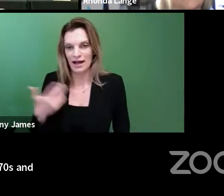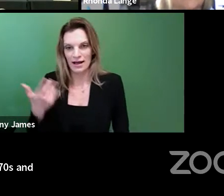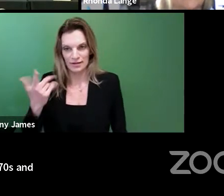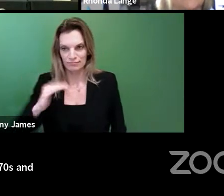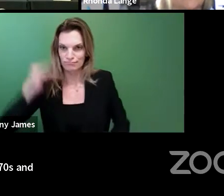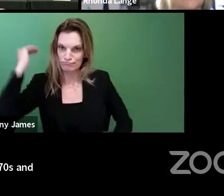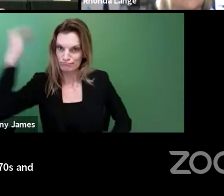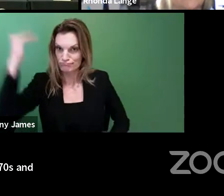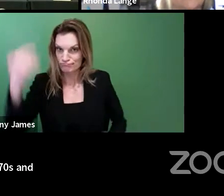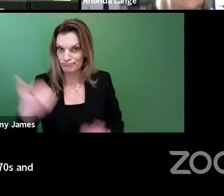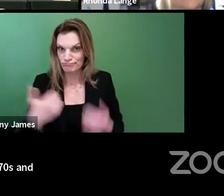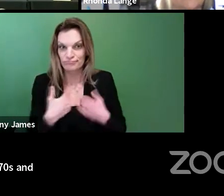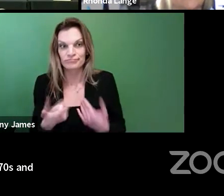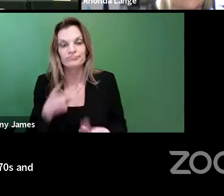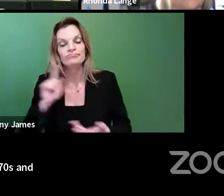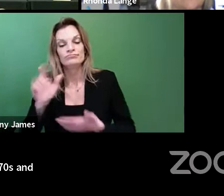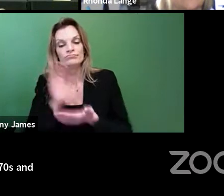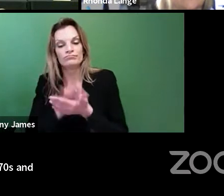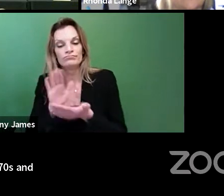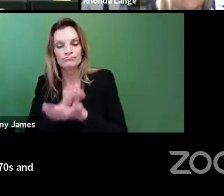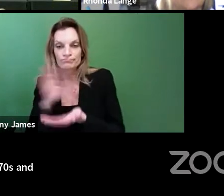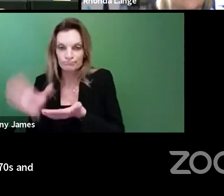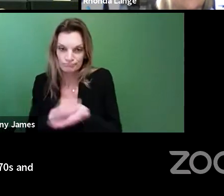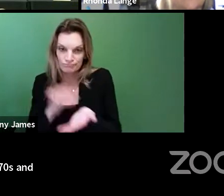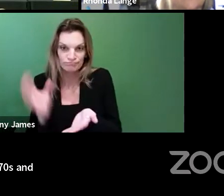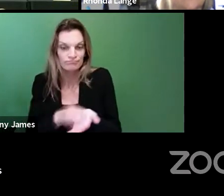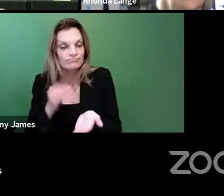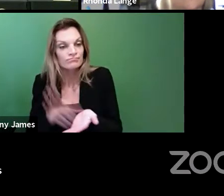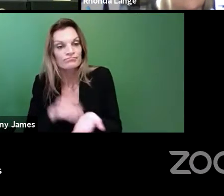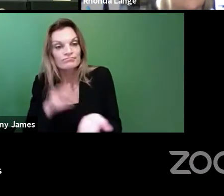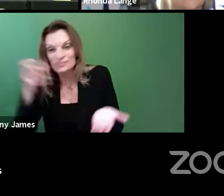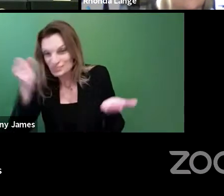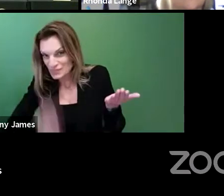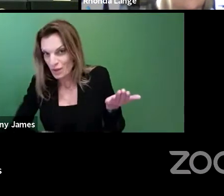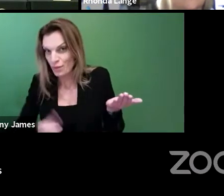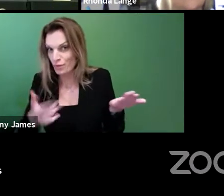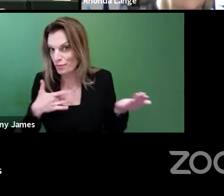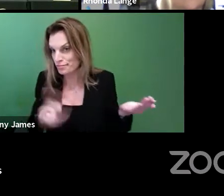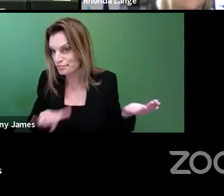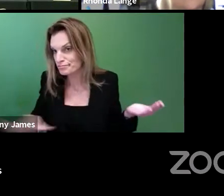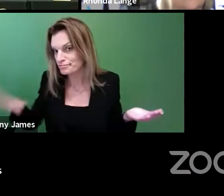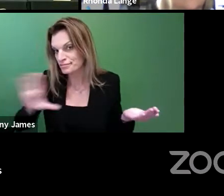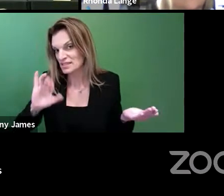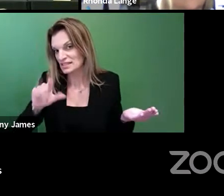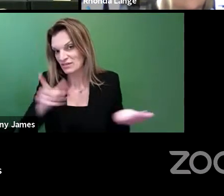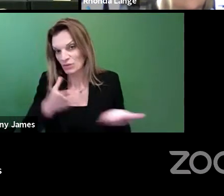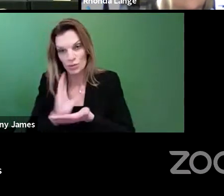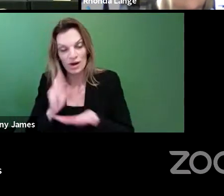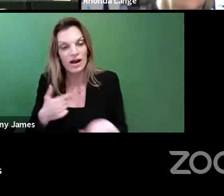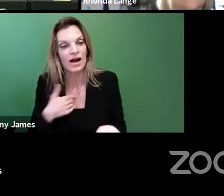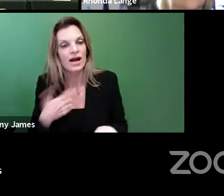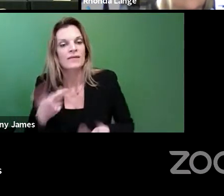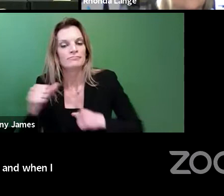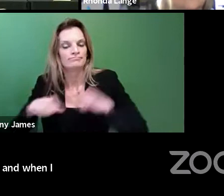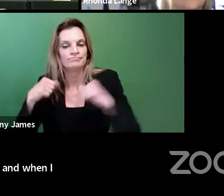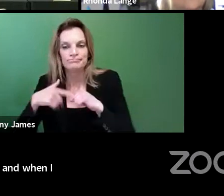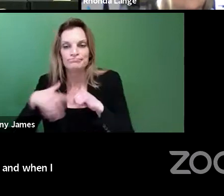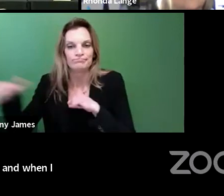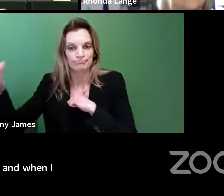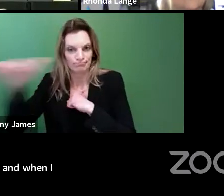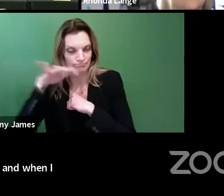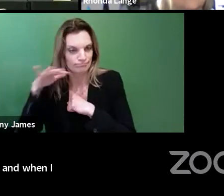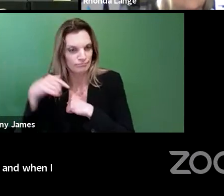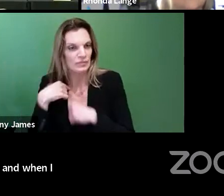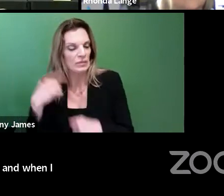And as I went through school and learned about the trouble in the South and all the things that went on, the civil rights movement, and I rode my bike around this community and I